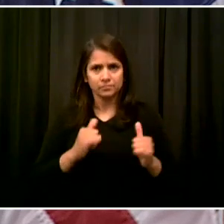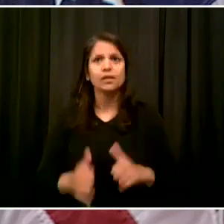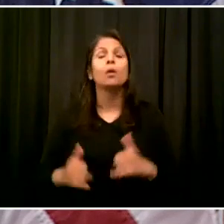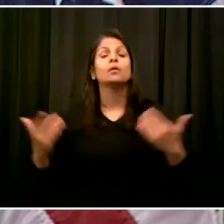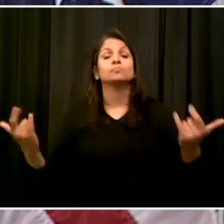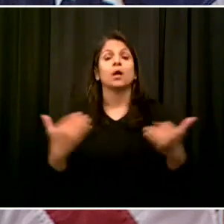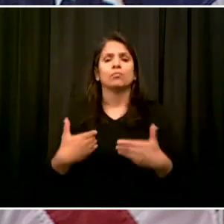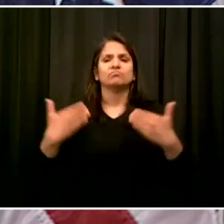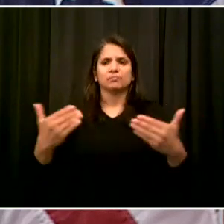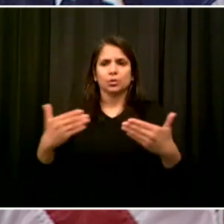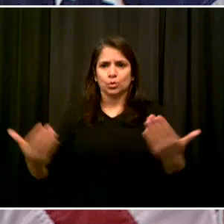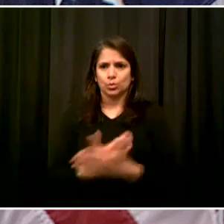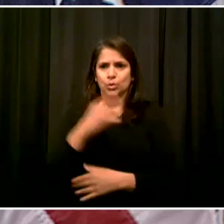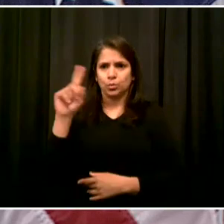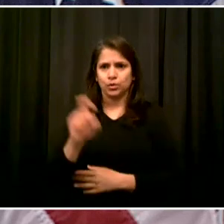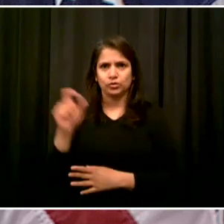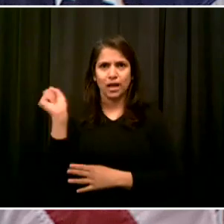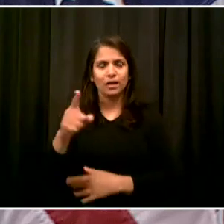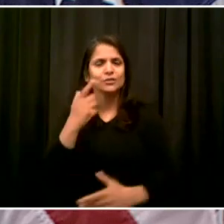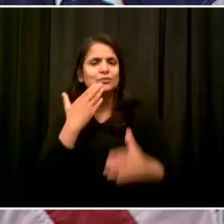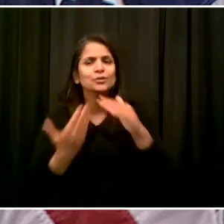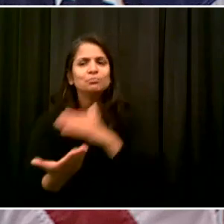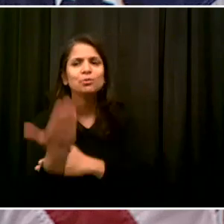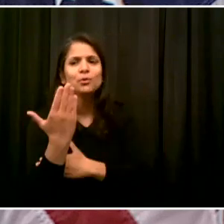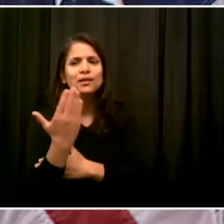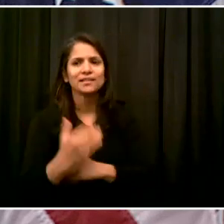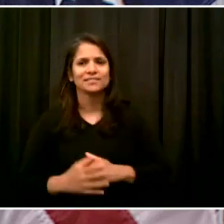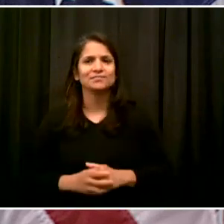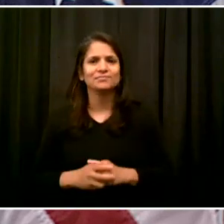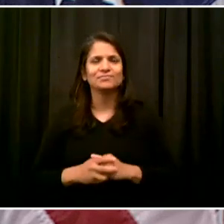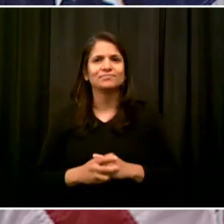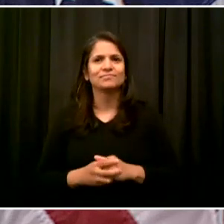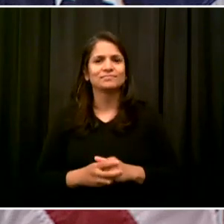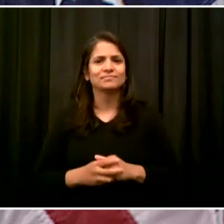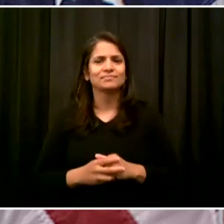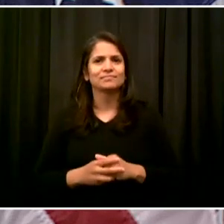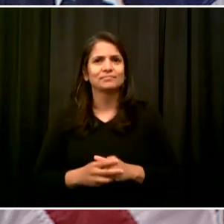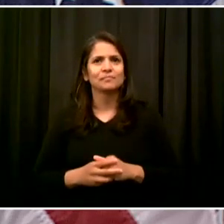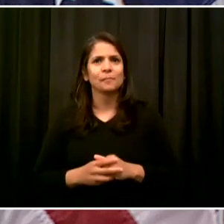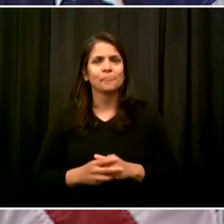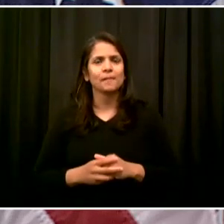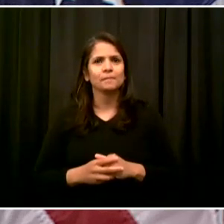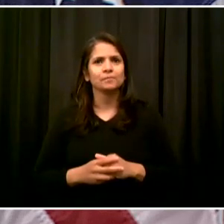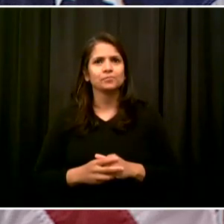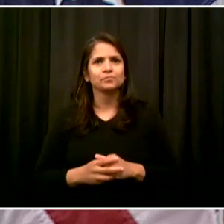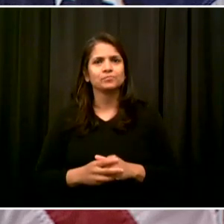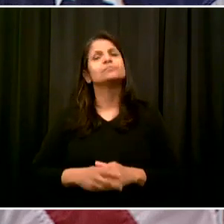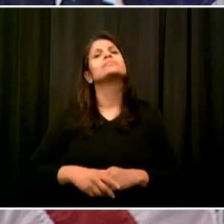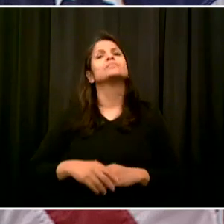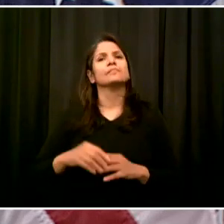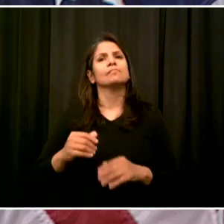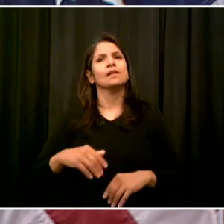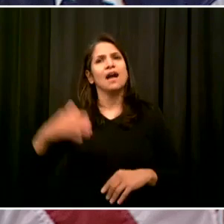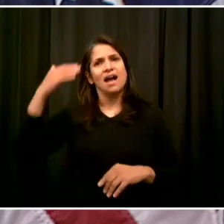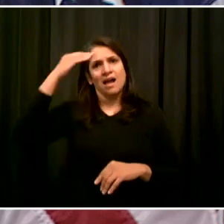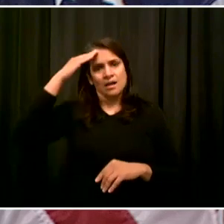chance to ask follow-up questions, as is routine at press conferences, to assure that their questions are